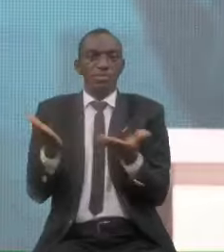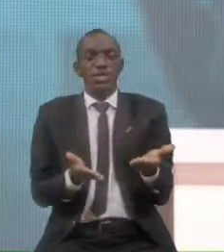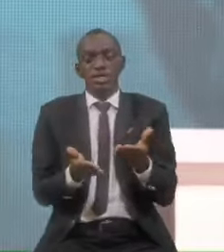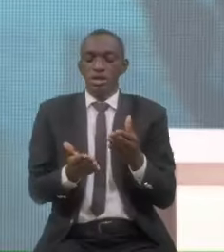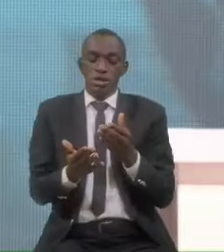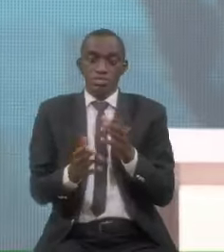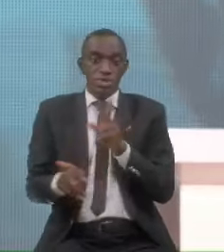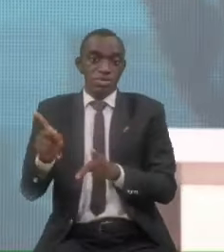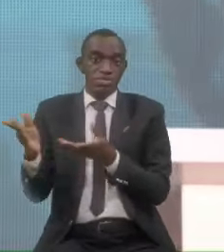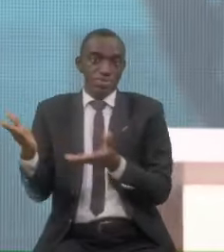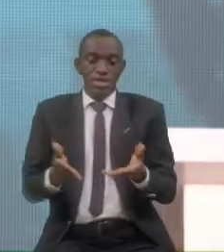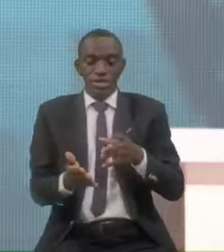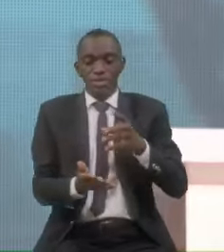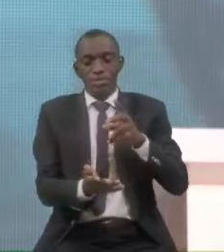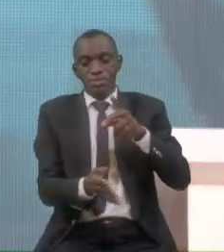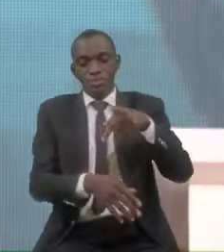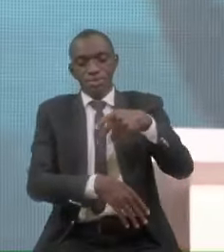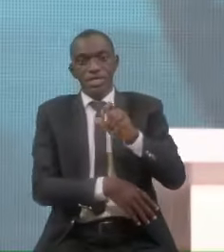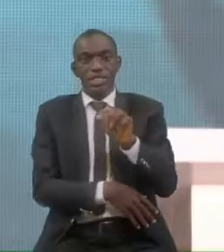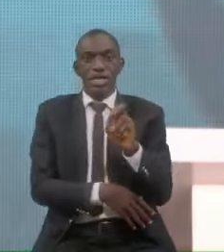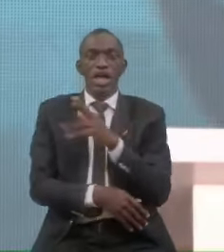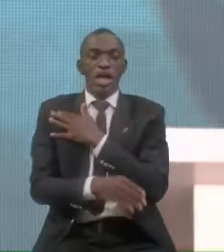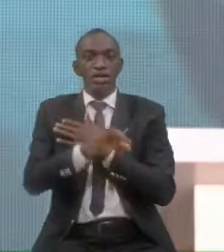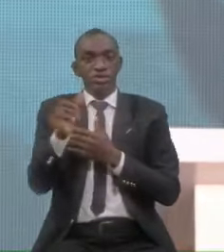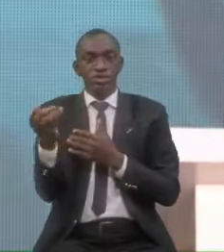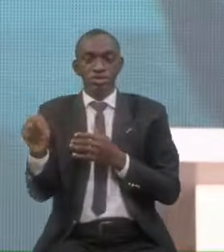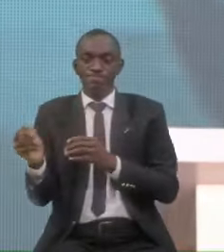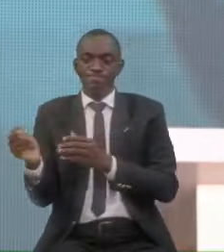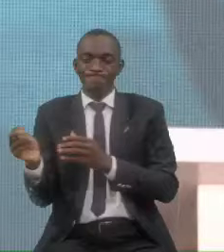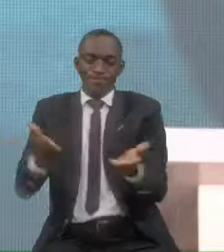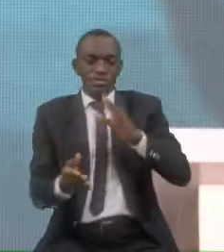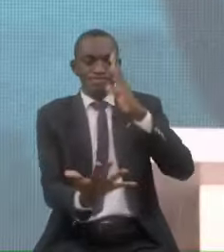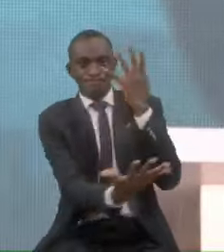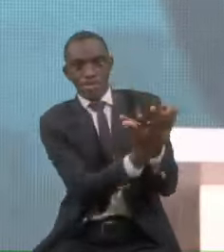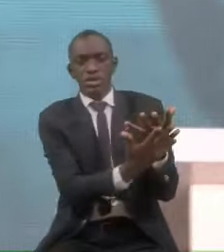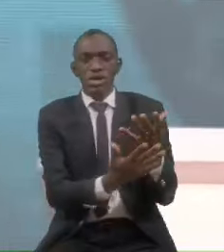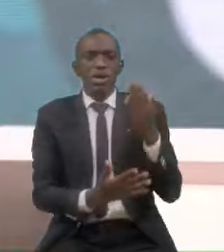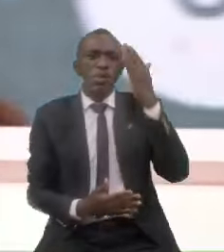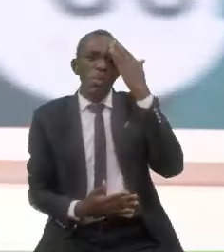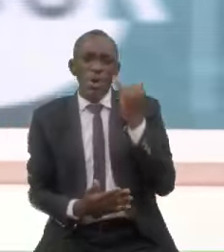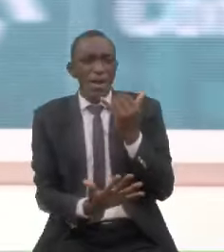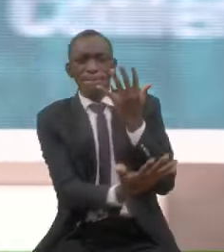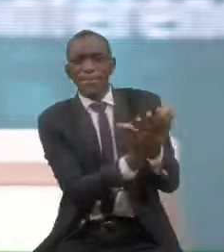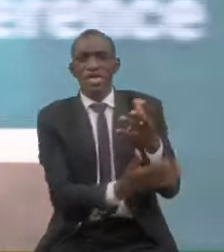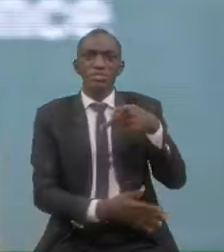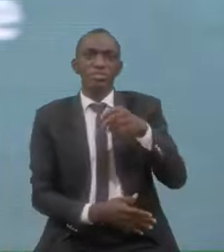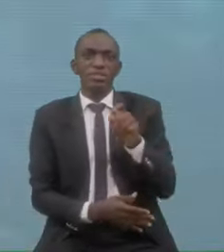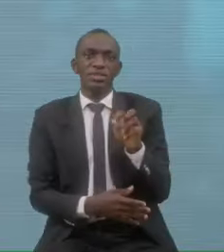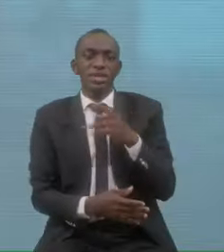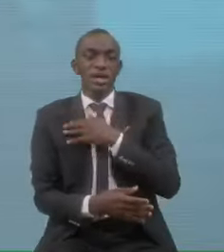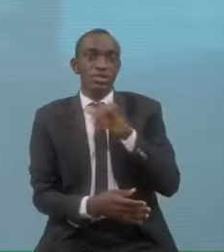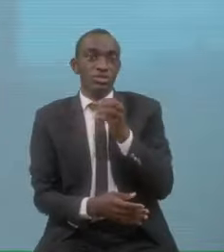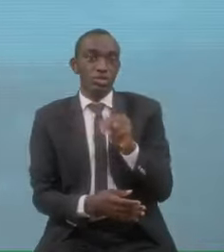prison. Why? Because they stole? No. Because they were lawless? No. Because they